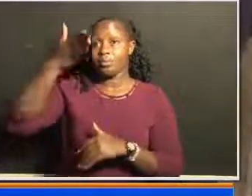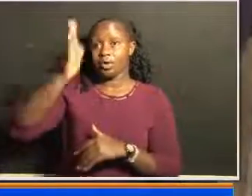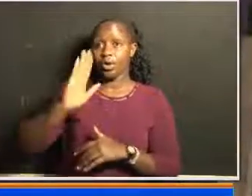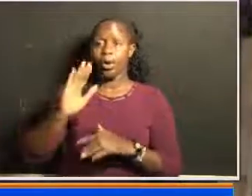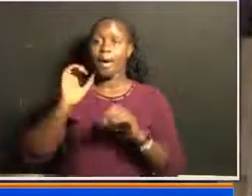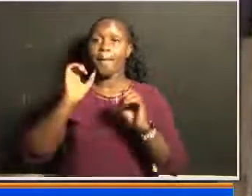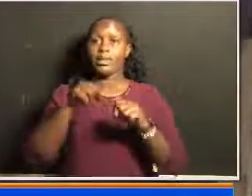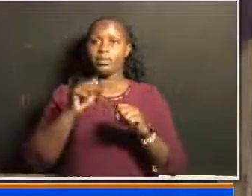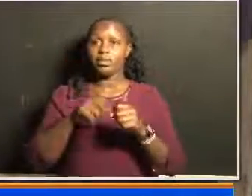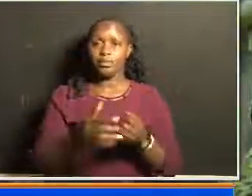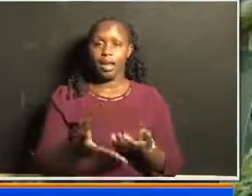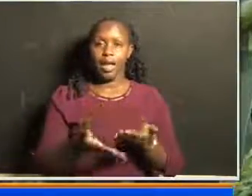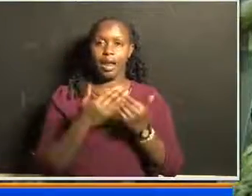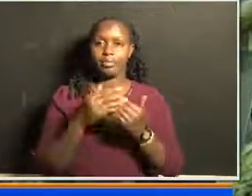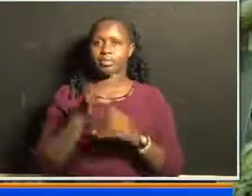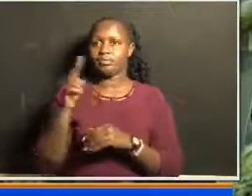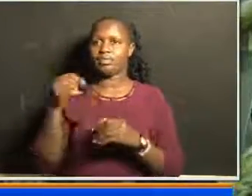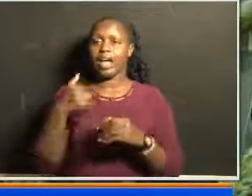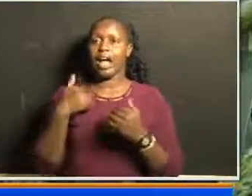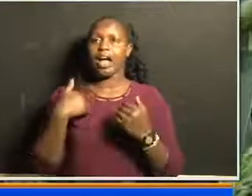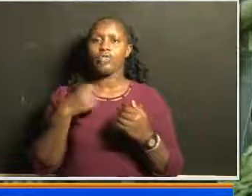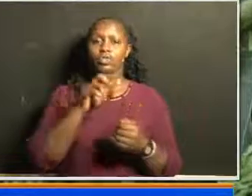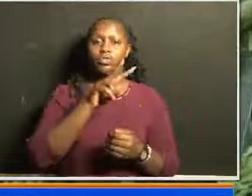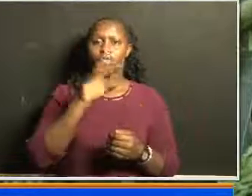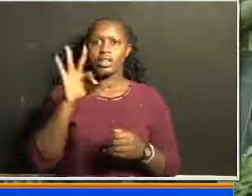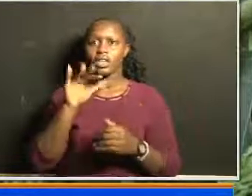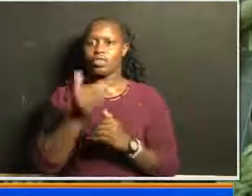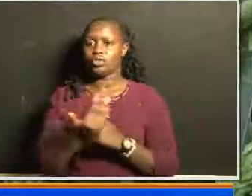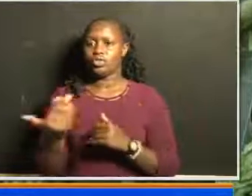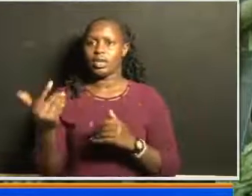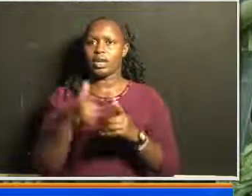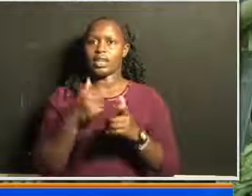and then the surrogate mother gets multiple children, 2, 3, and you'll get the